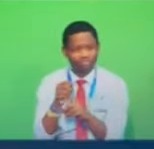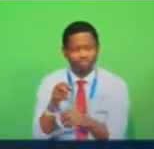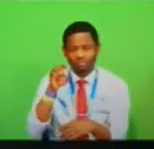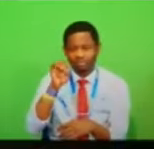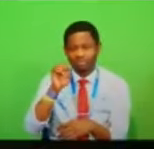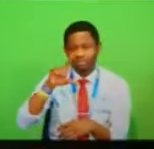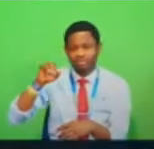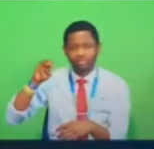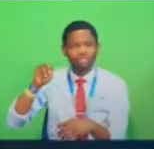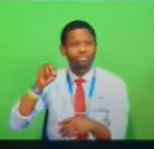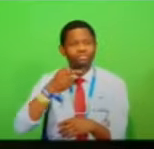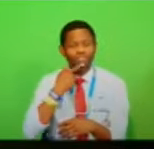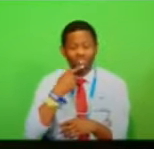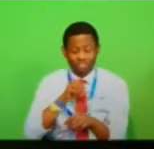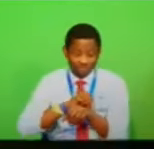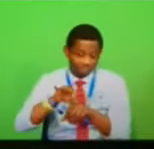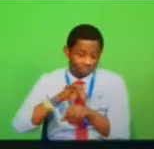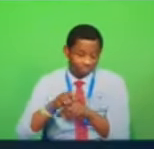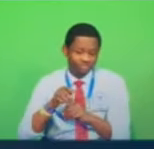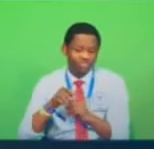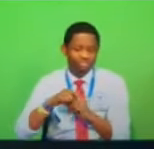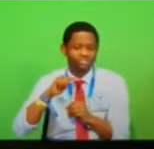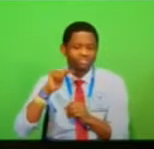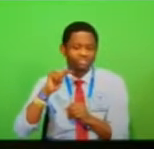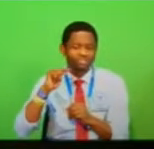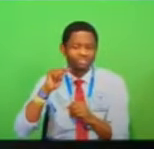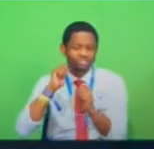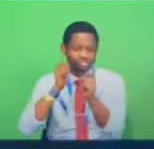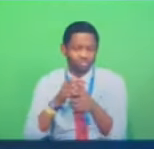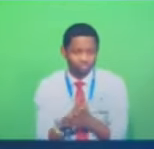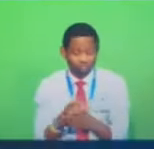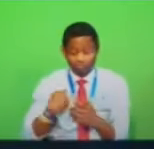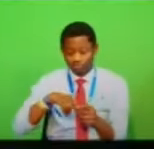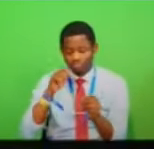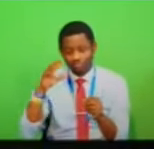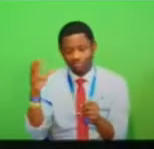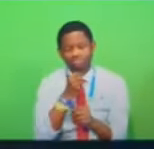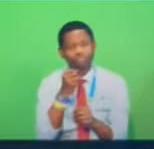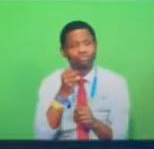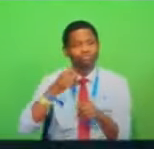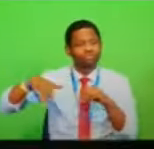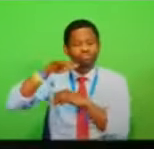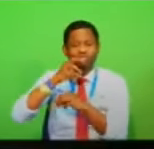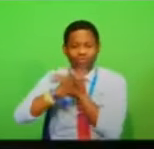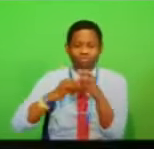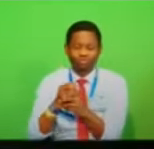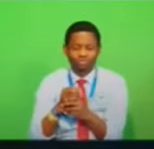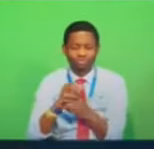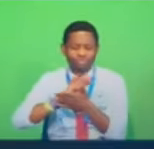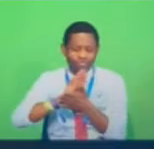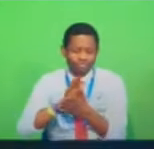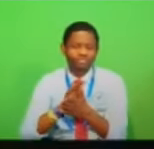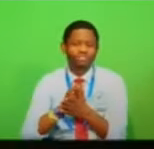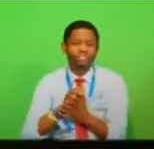that influence is a gift, and I picked that. We can take over the world of films and cartoons to make